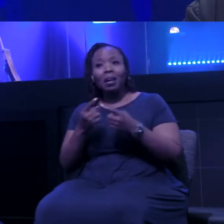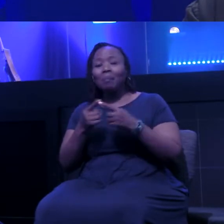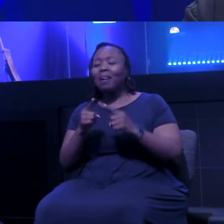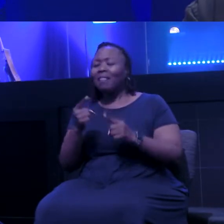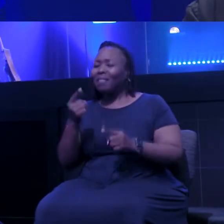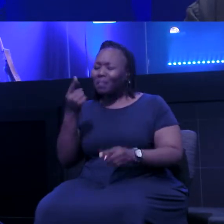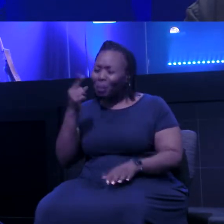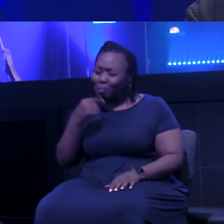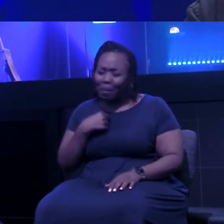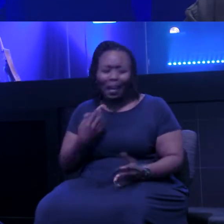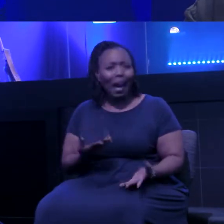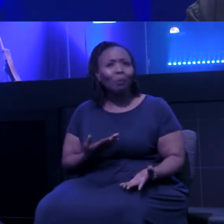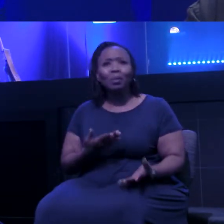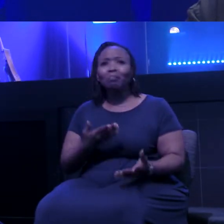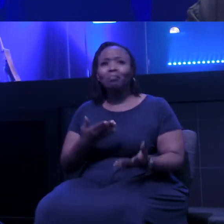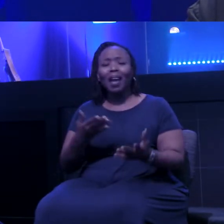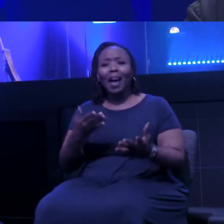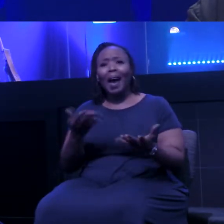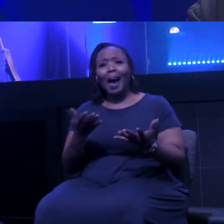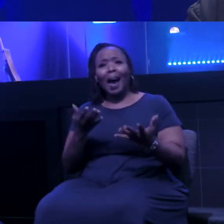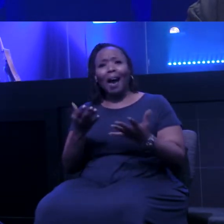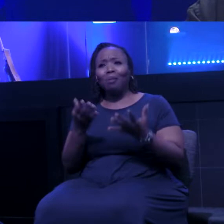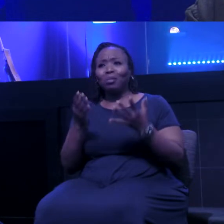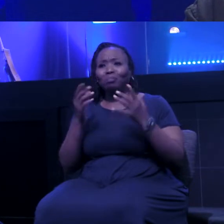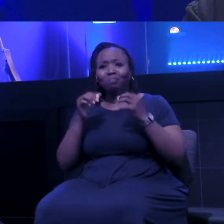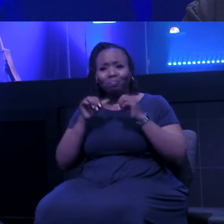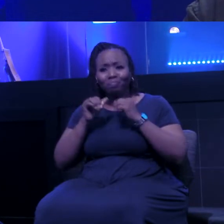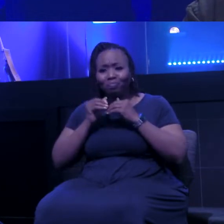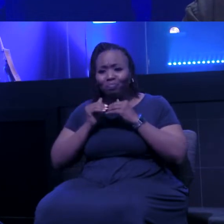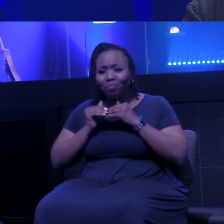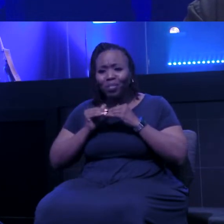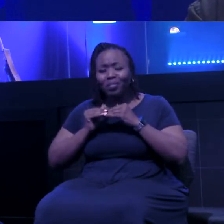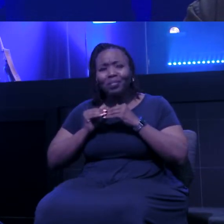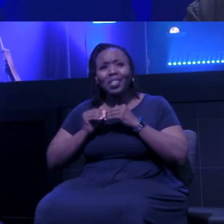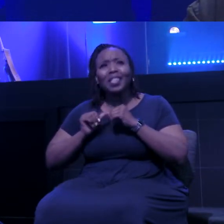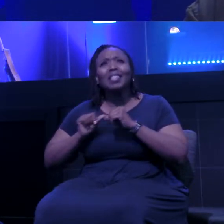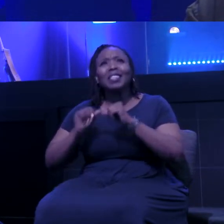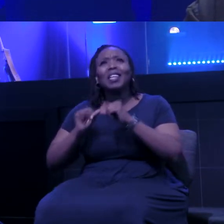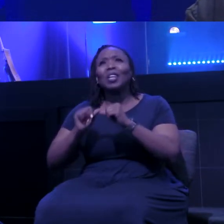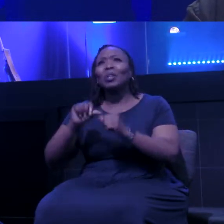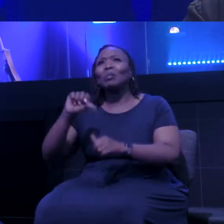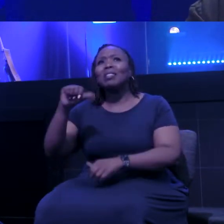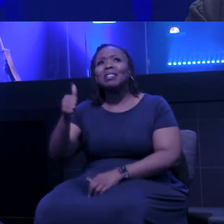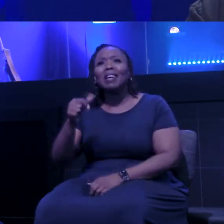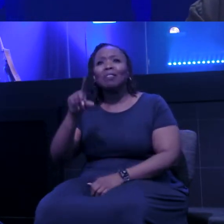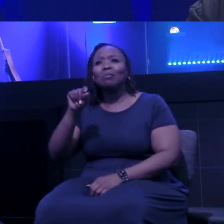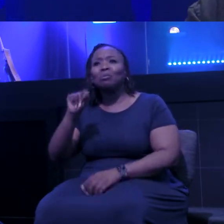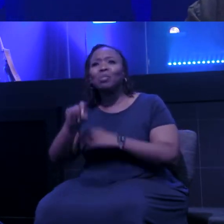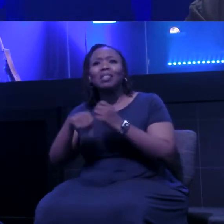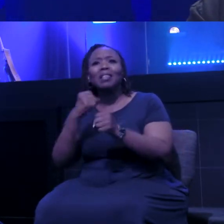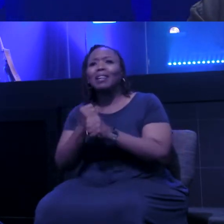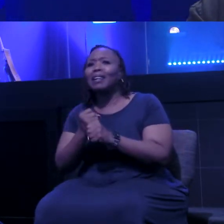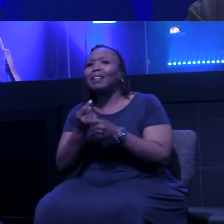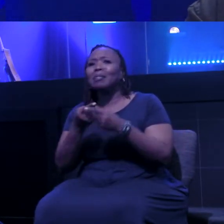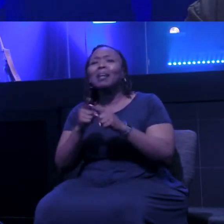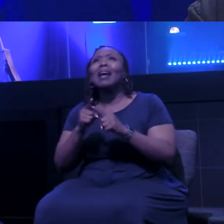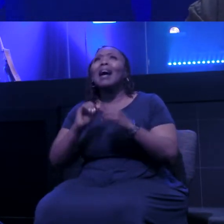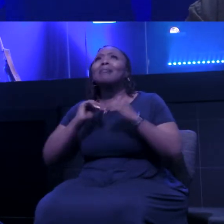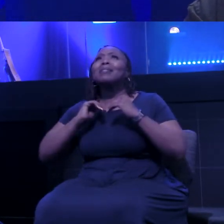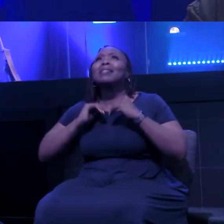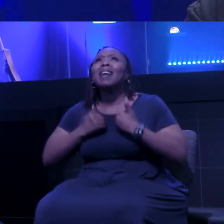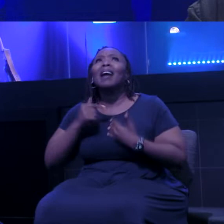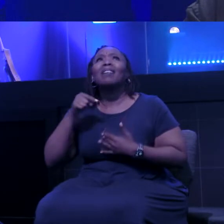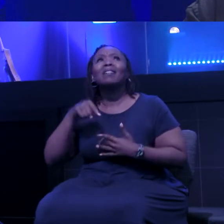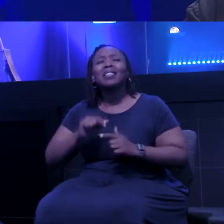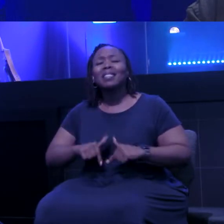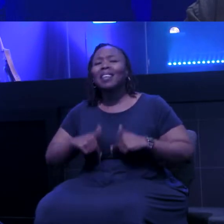do 10, 20 more years. I don't care. I'm so tired of this life that I just want you. And